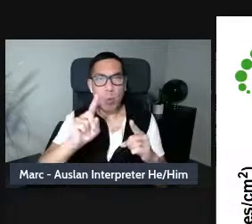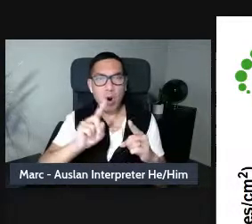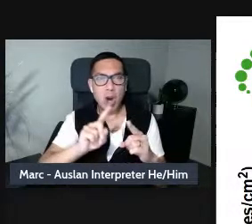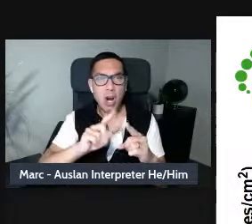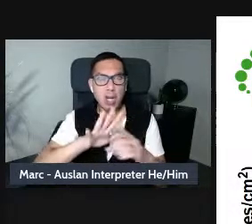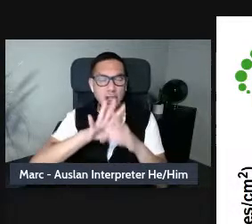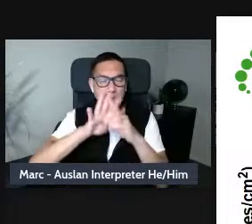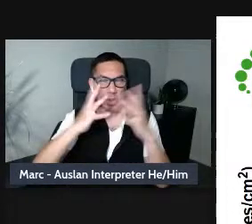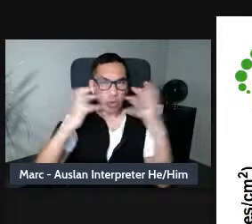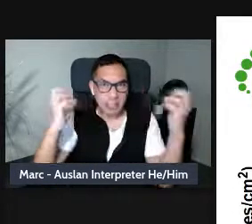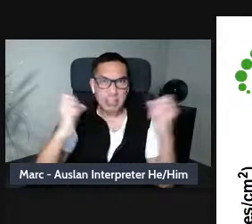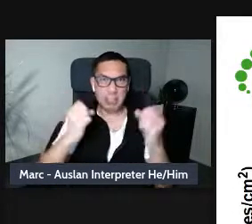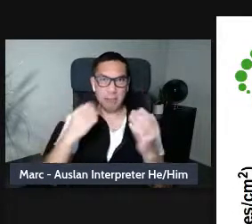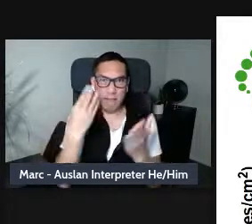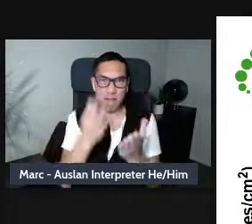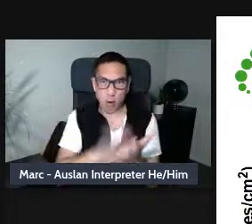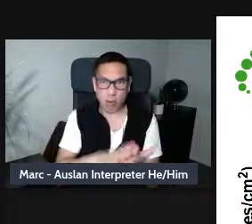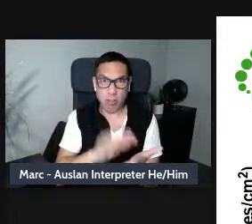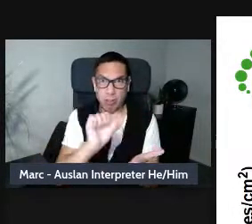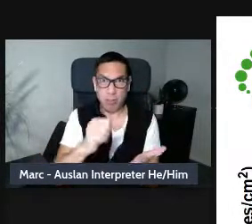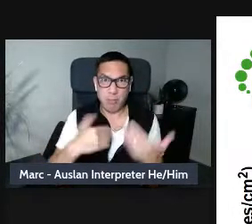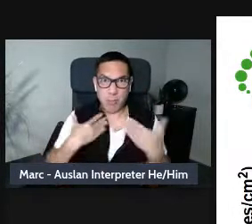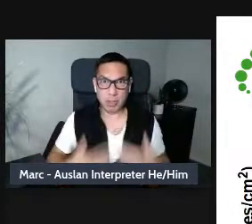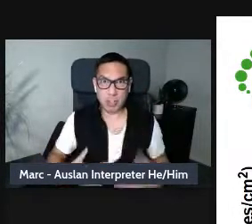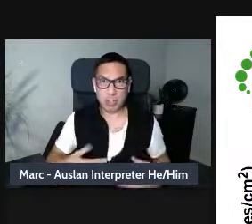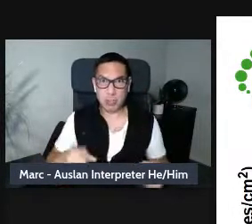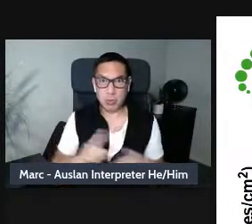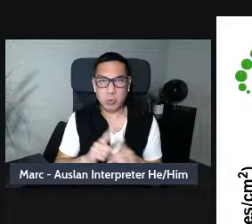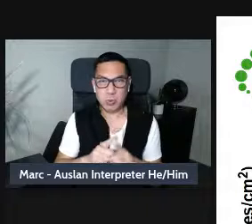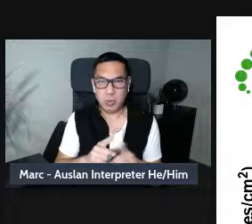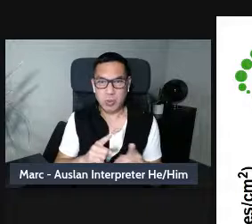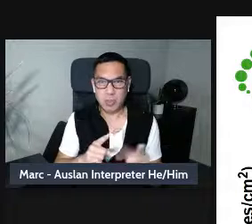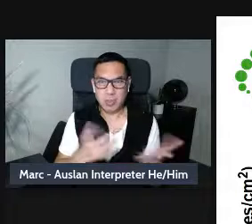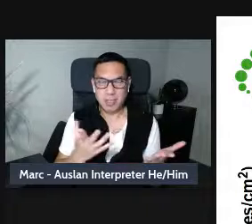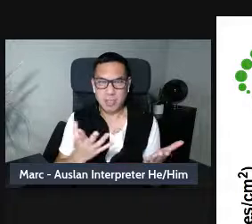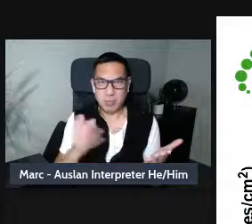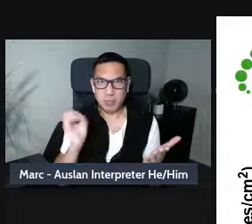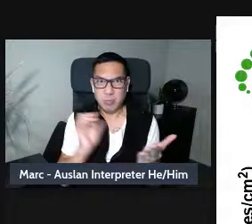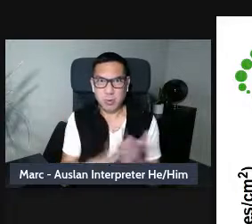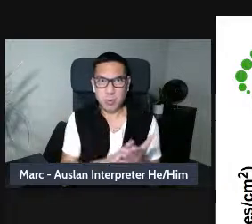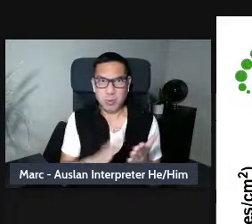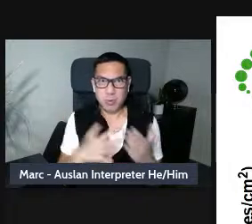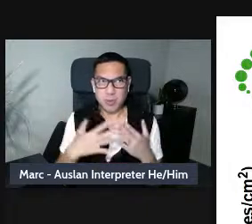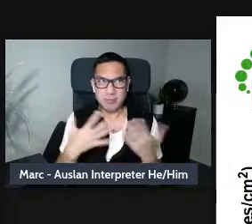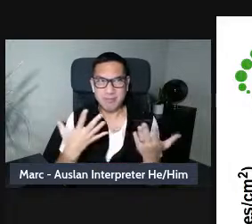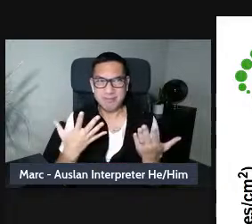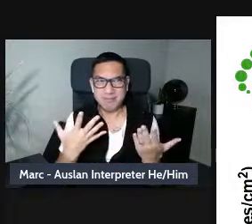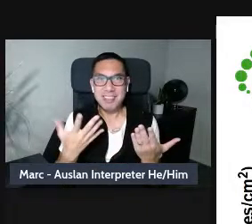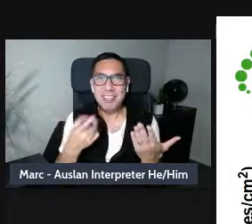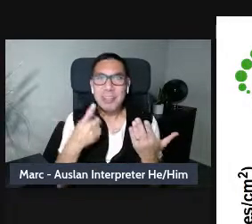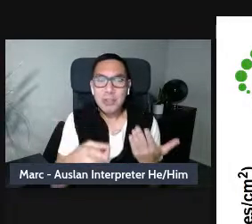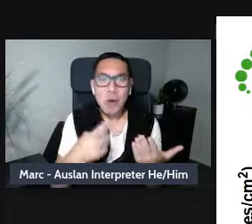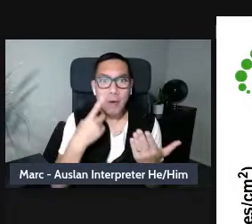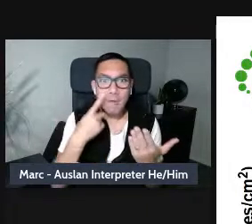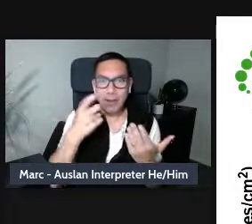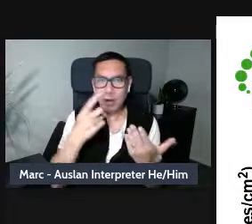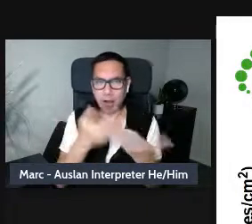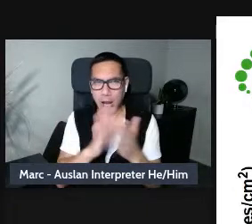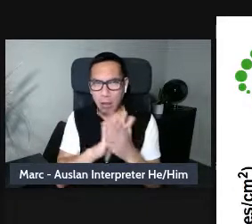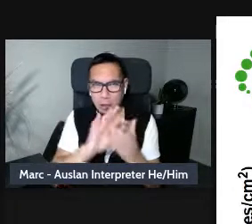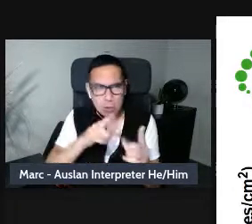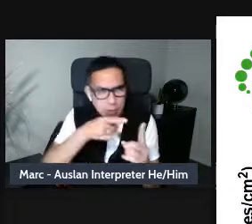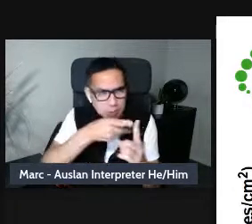So we've made a massive breakthrough here in that we've found a way to selectively target these